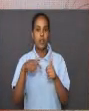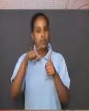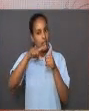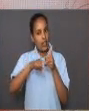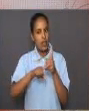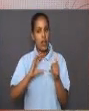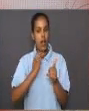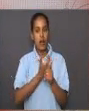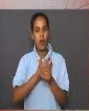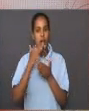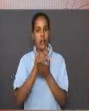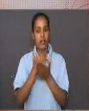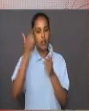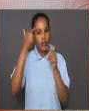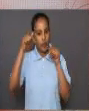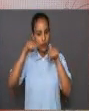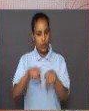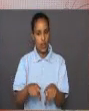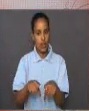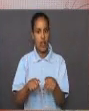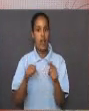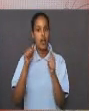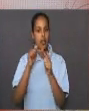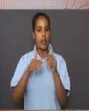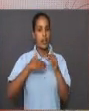This brings us to the end of our lesson for